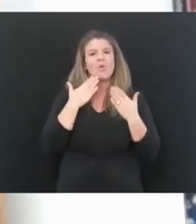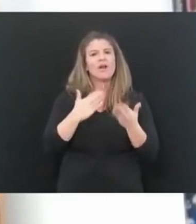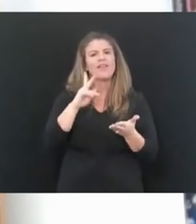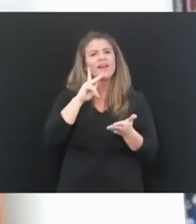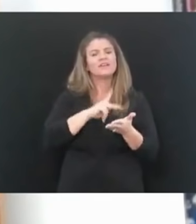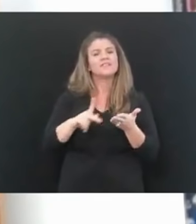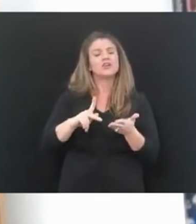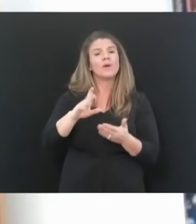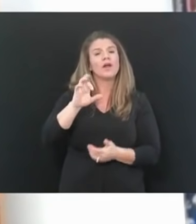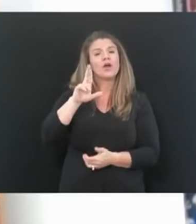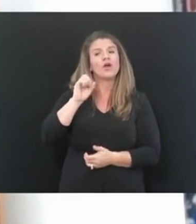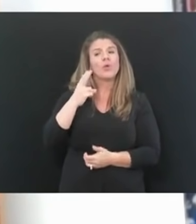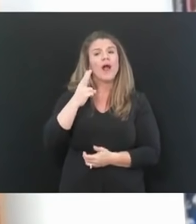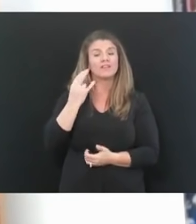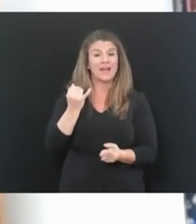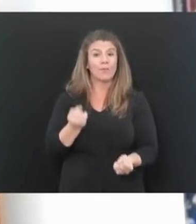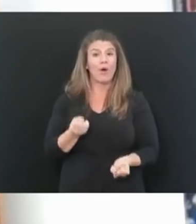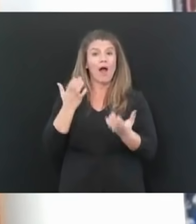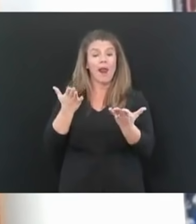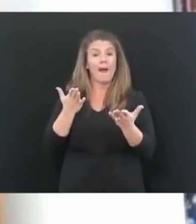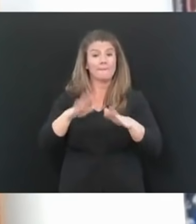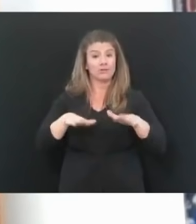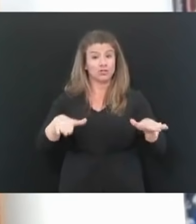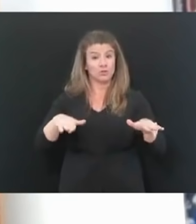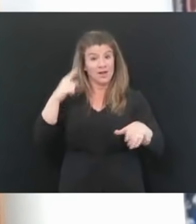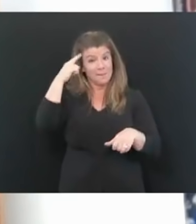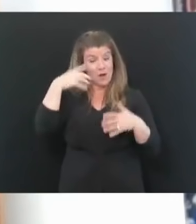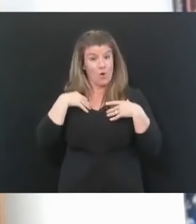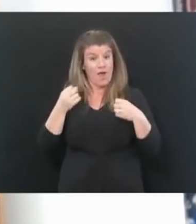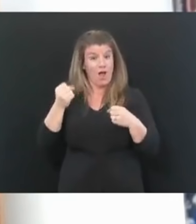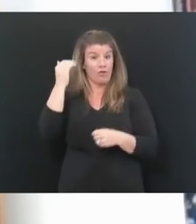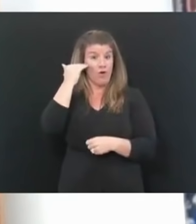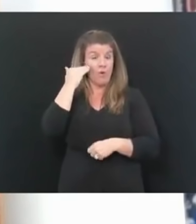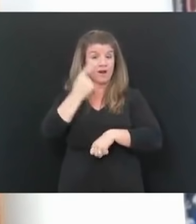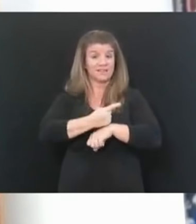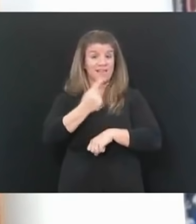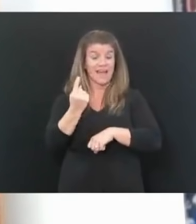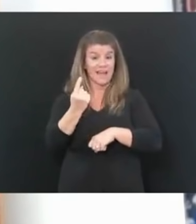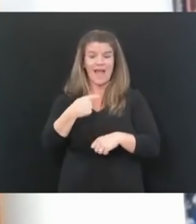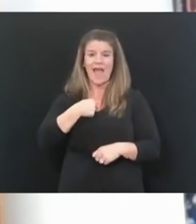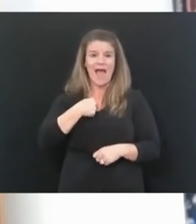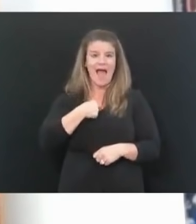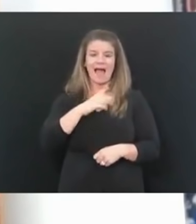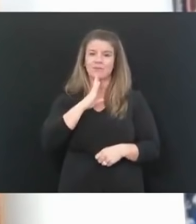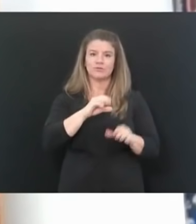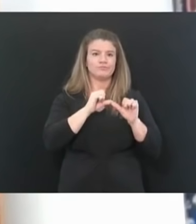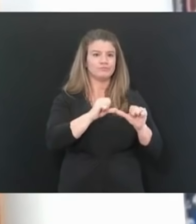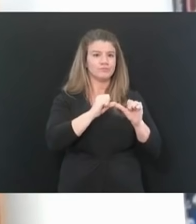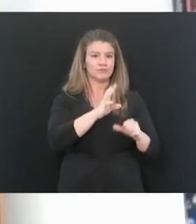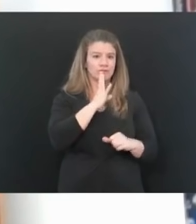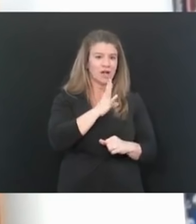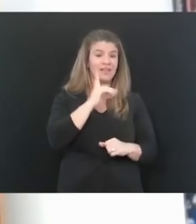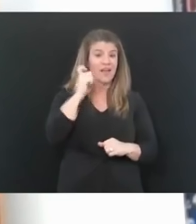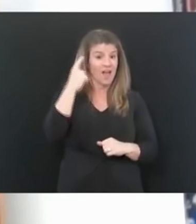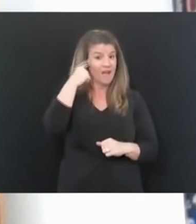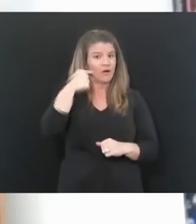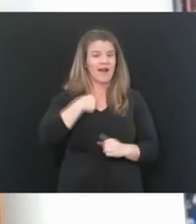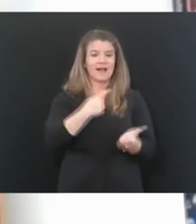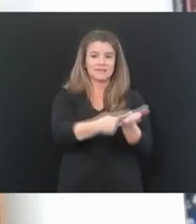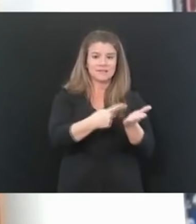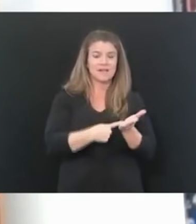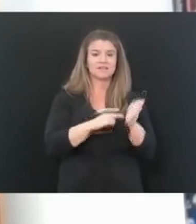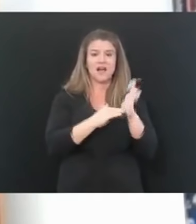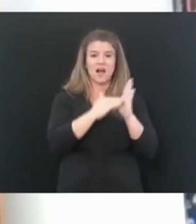Children's Mental Health Awareness Day. You'll hear me continually talk about it, and you've heard the governor and I speak on it, is